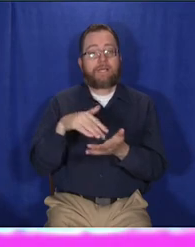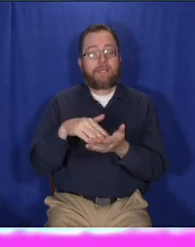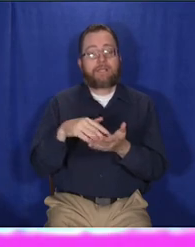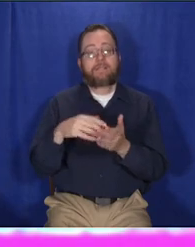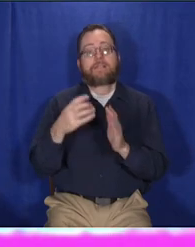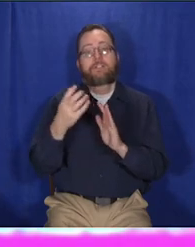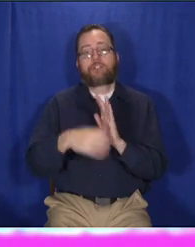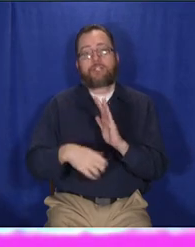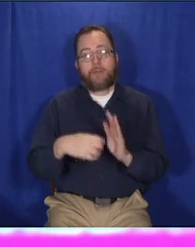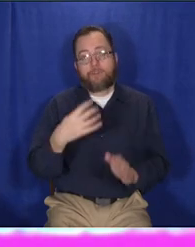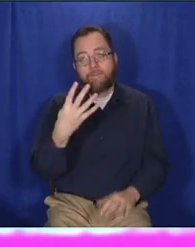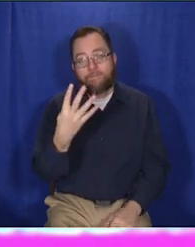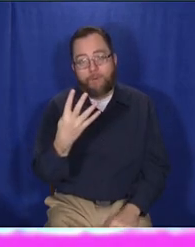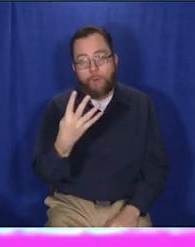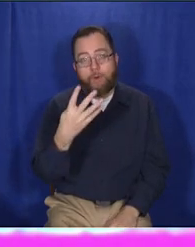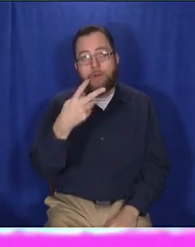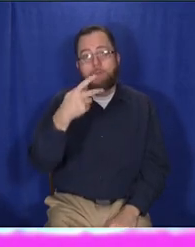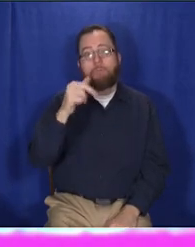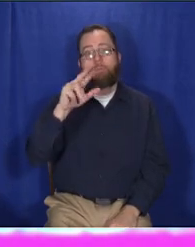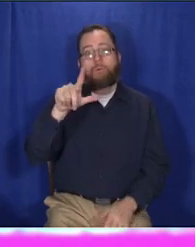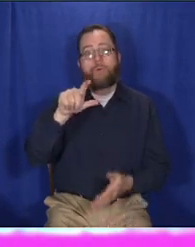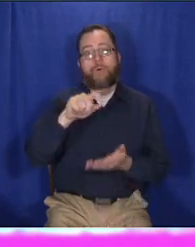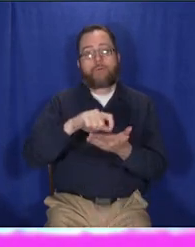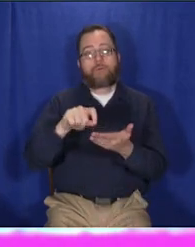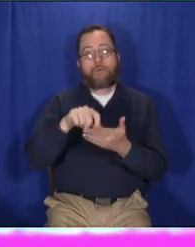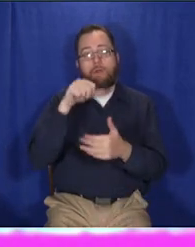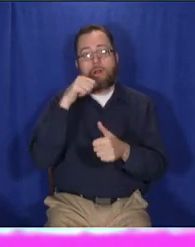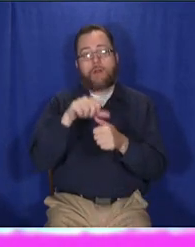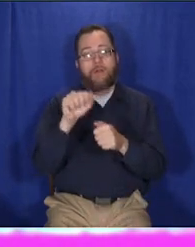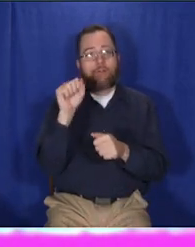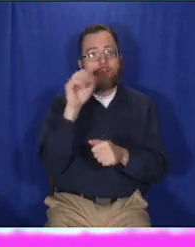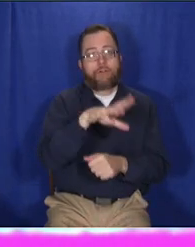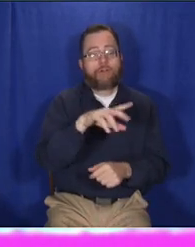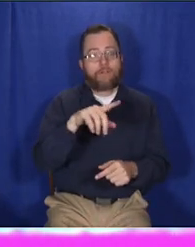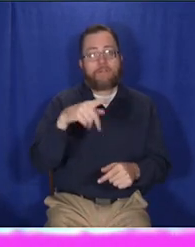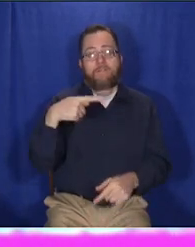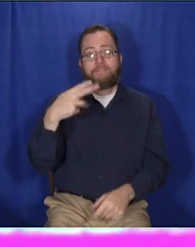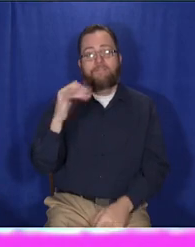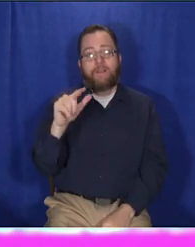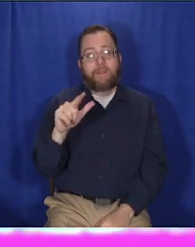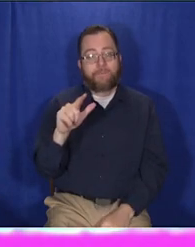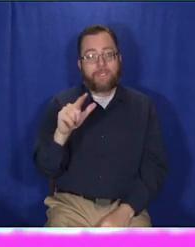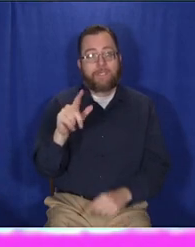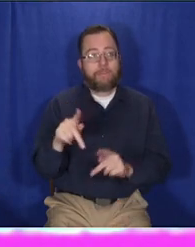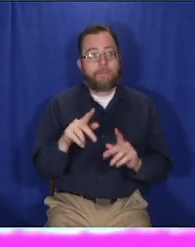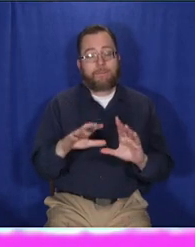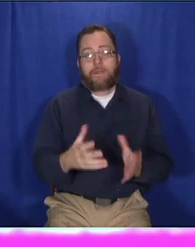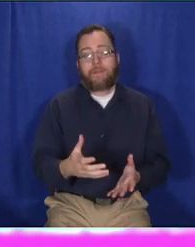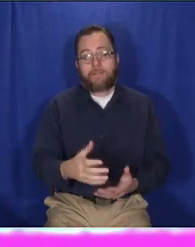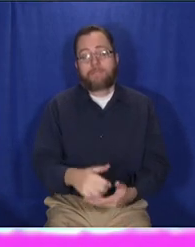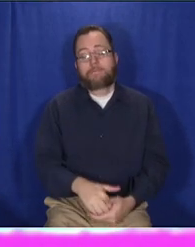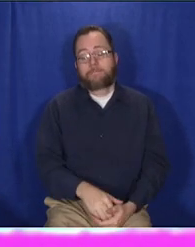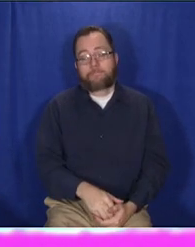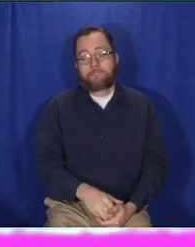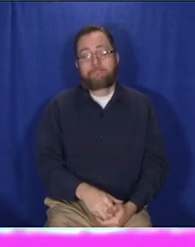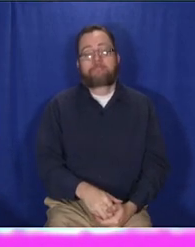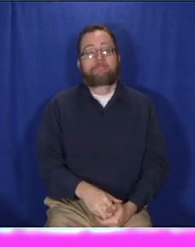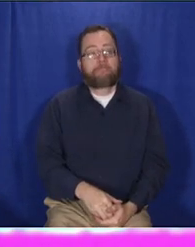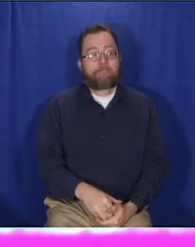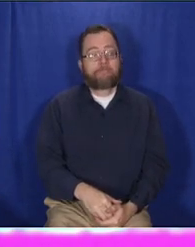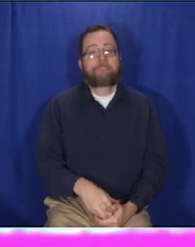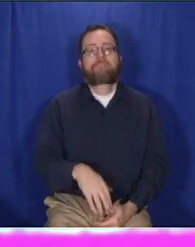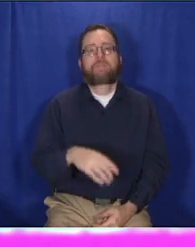chapter 4 of Paul's letter to the Philippians. And we are striving together to memorize this chapter. And